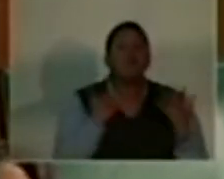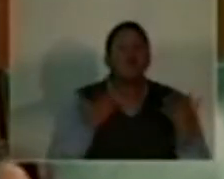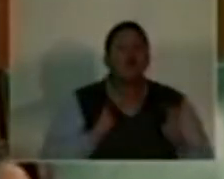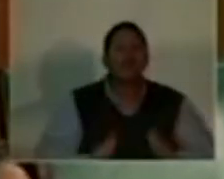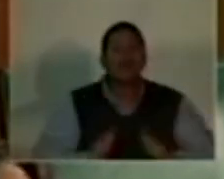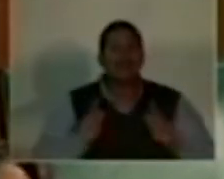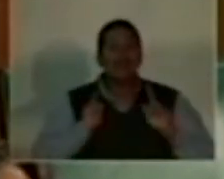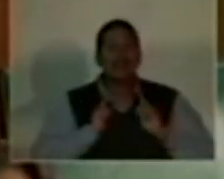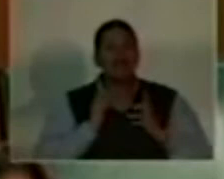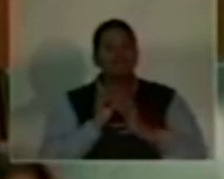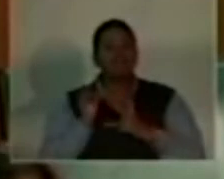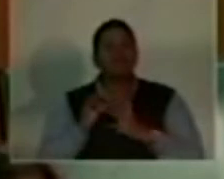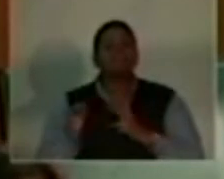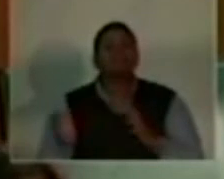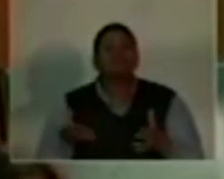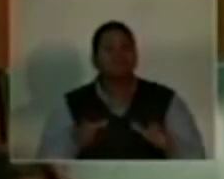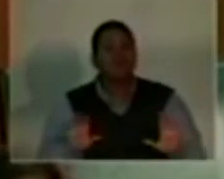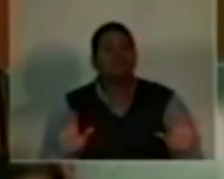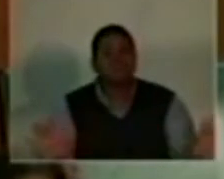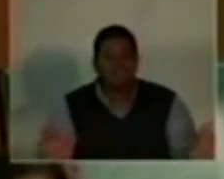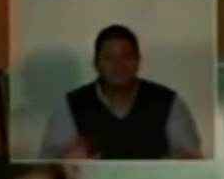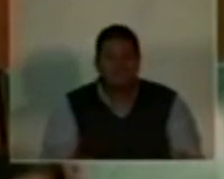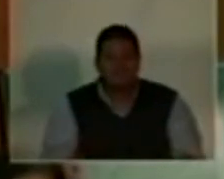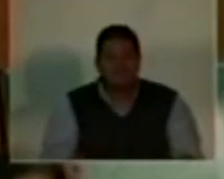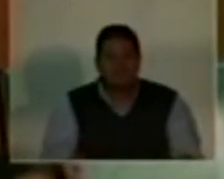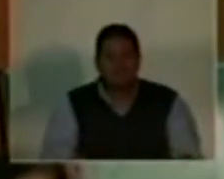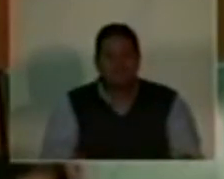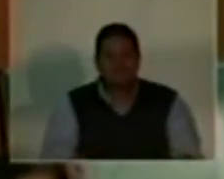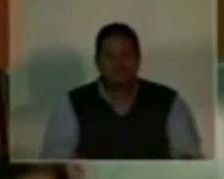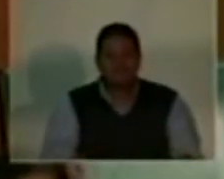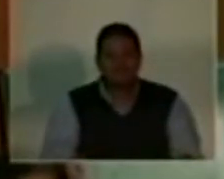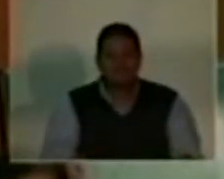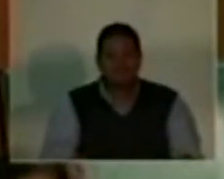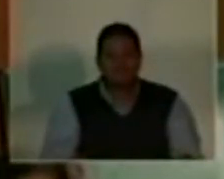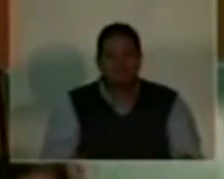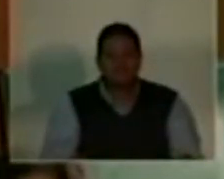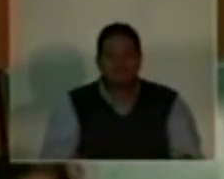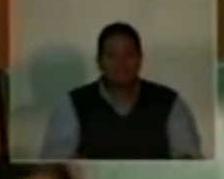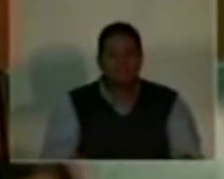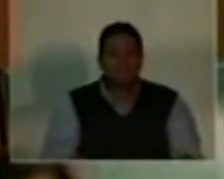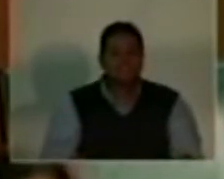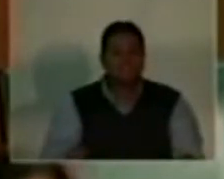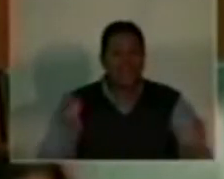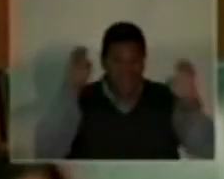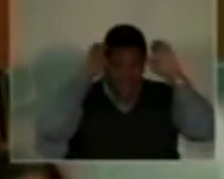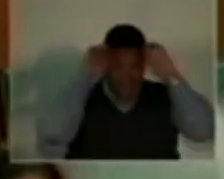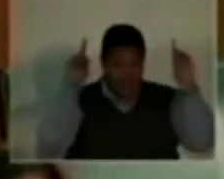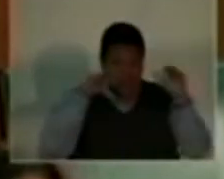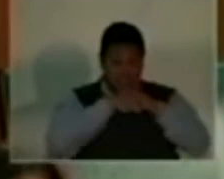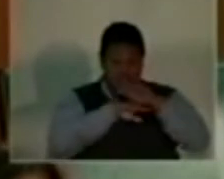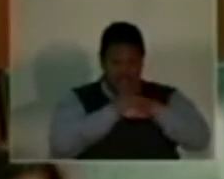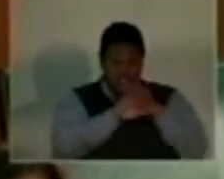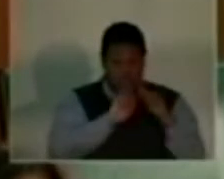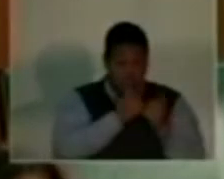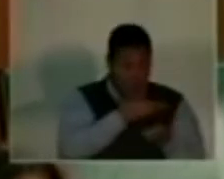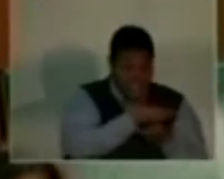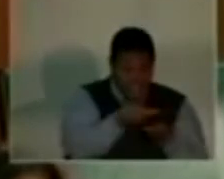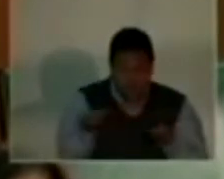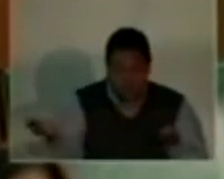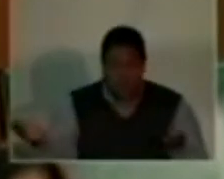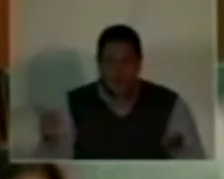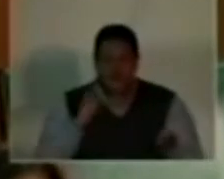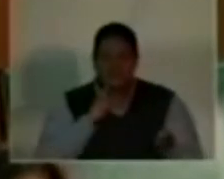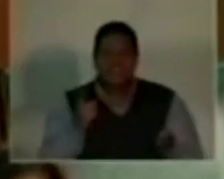life chances. The distribution of educational access is